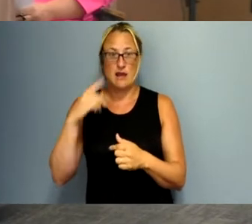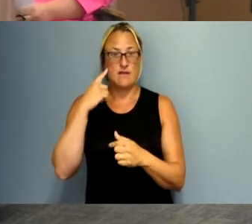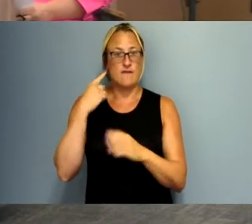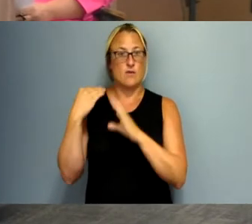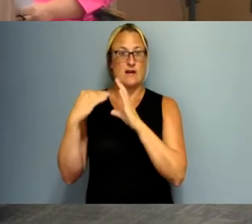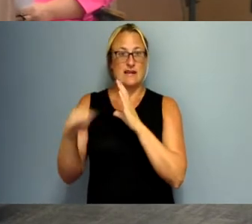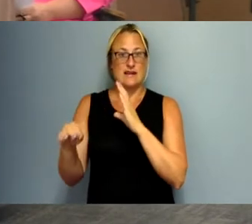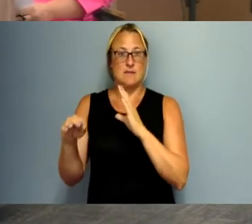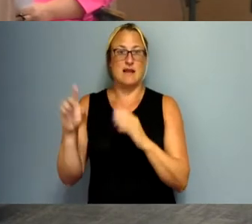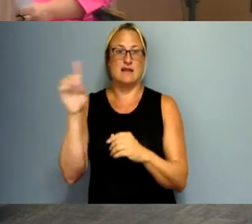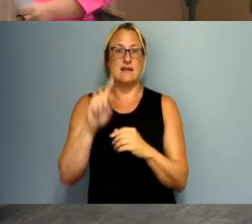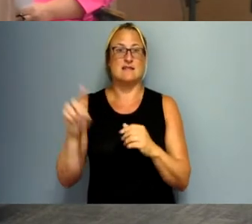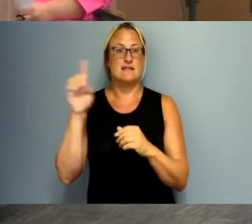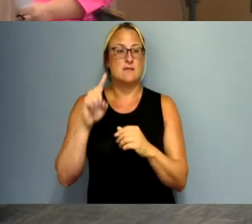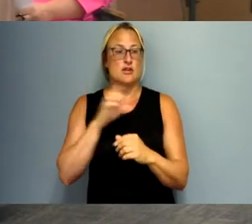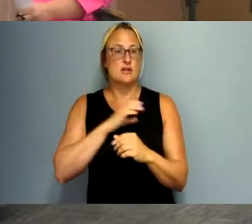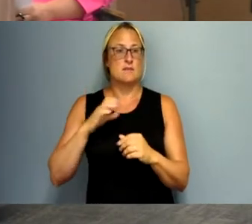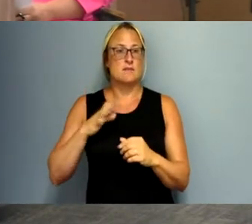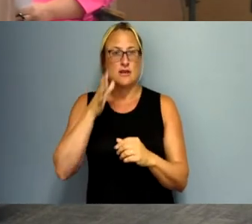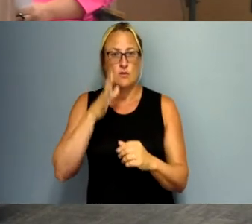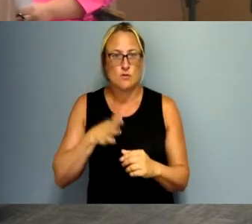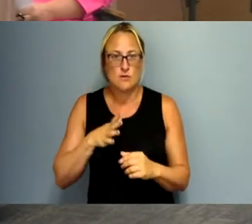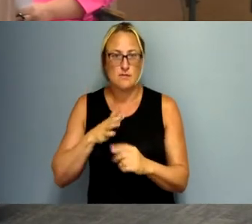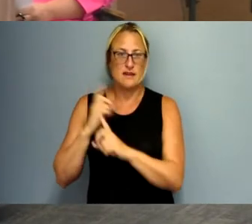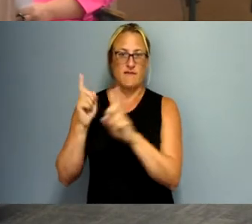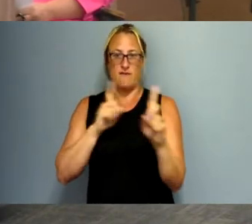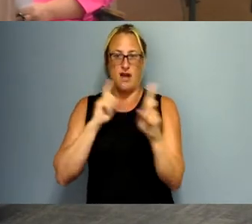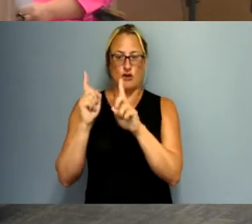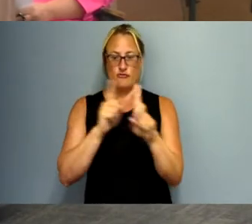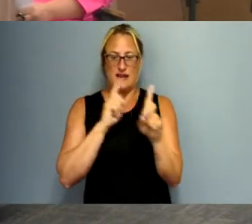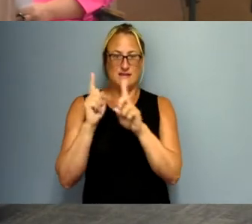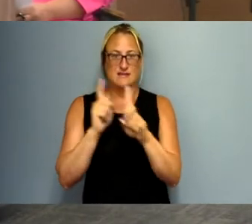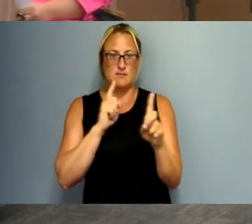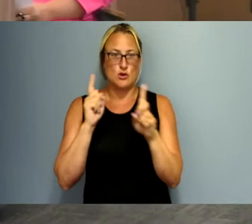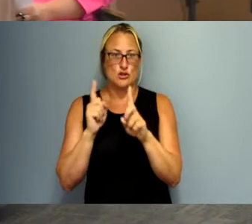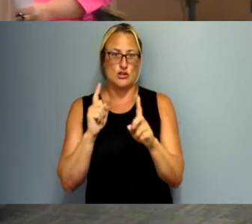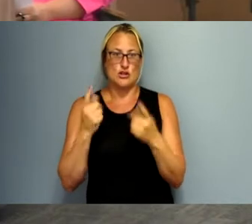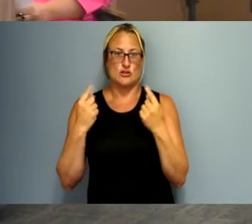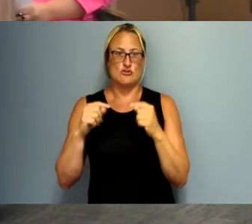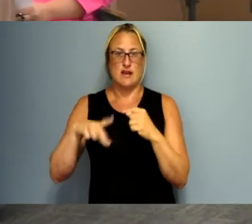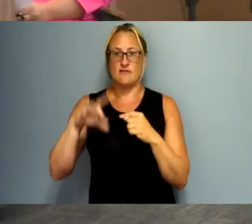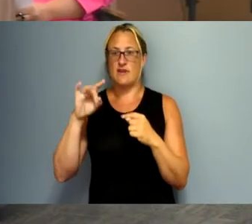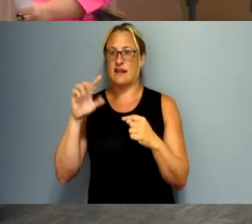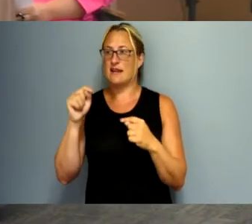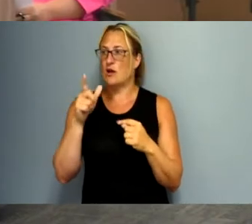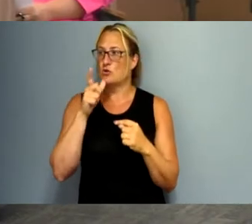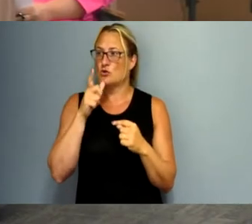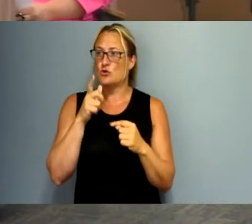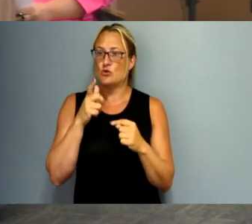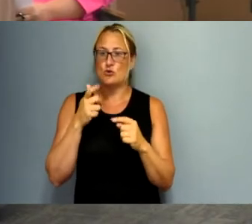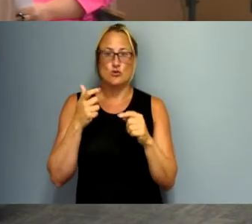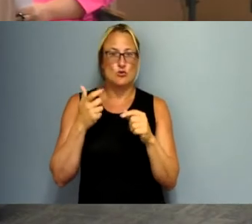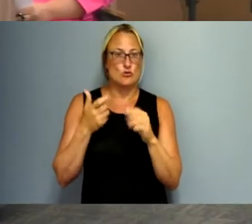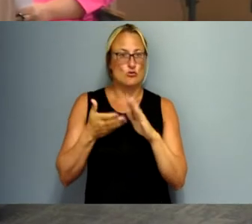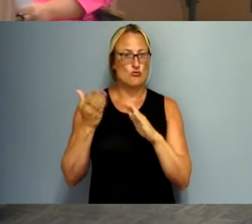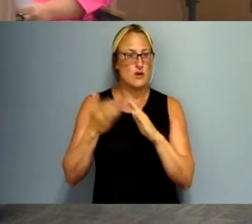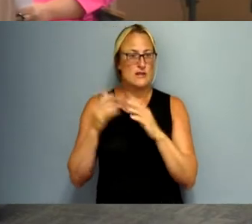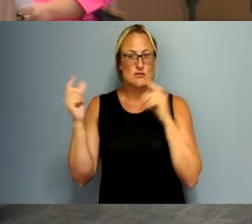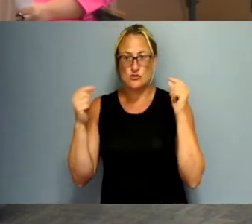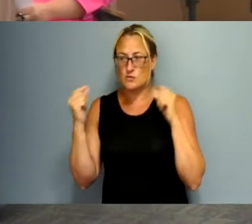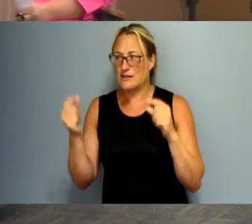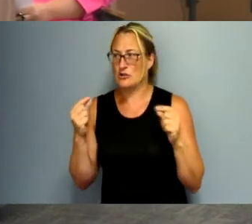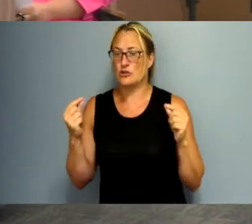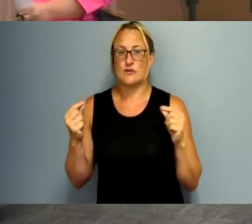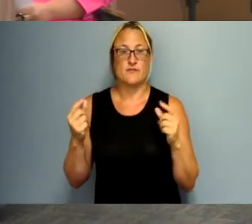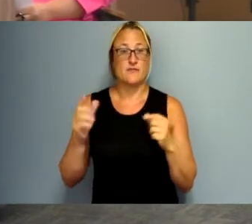Democratic committee woman. I was followed around this building for trying to find out who runs a Twitter account. Your office has used a